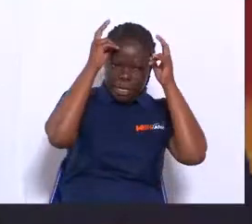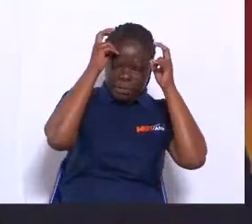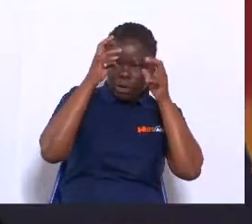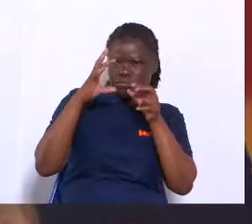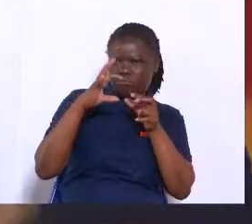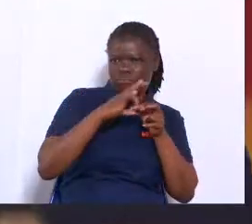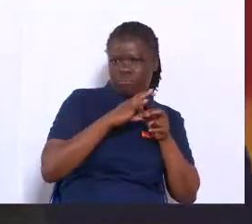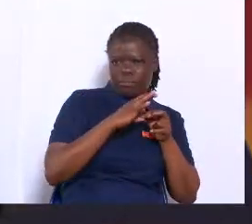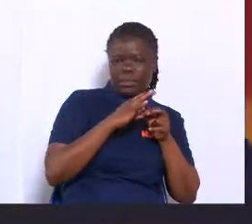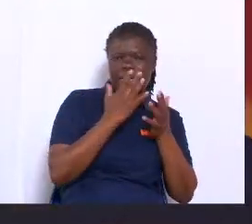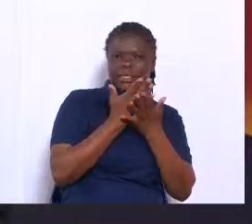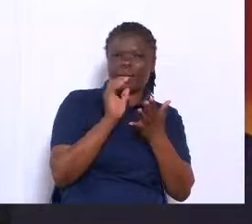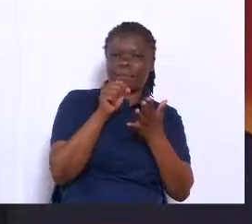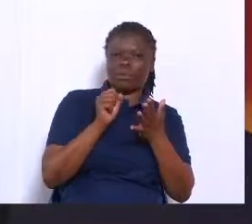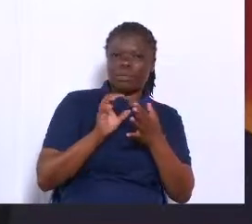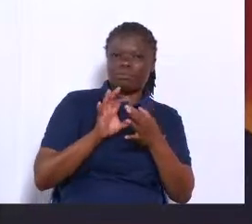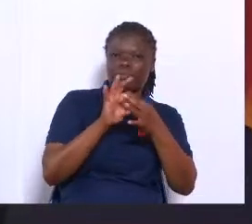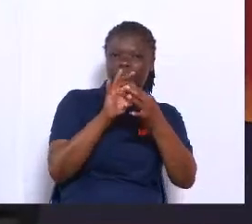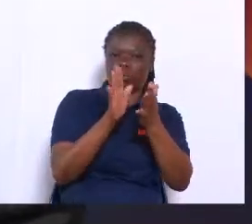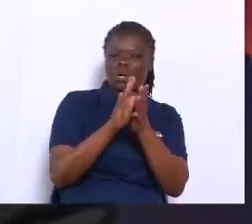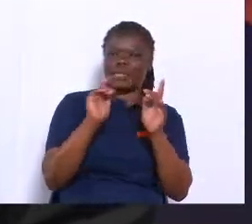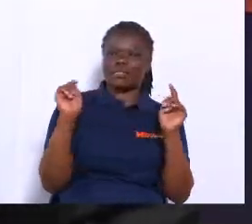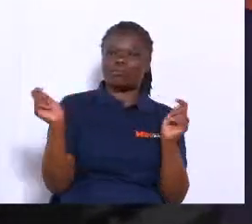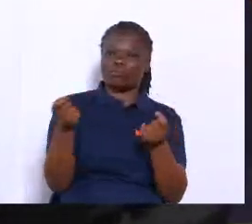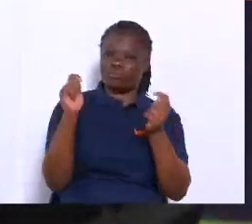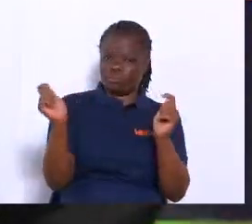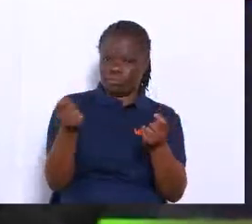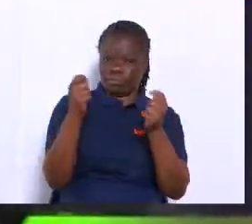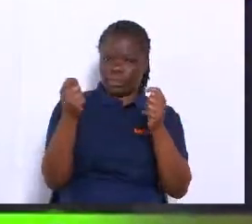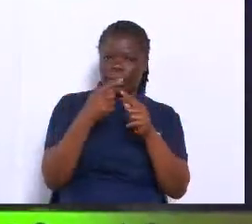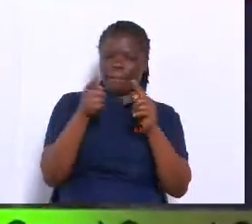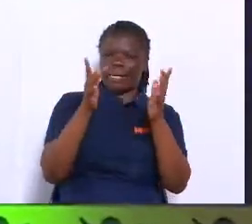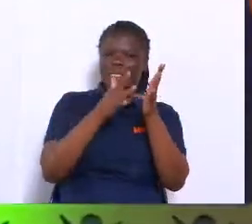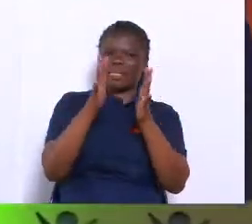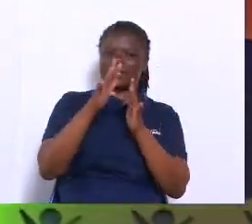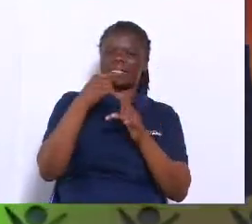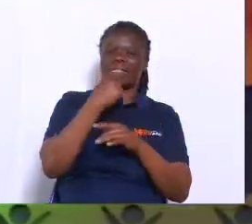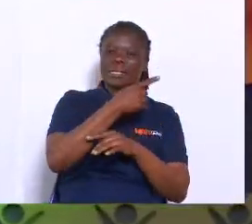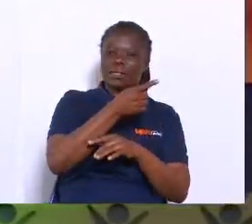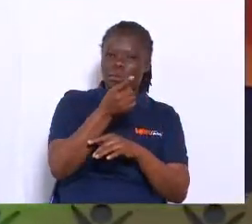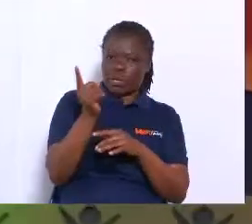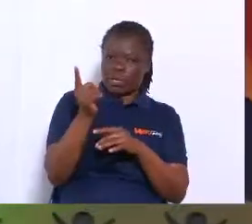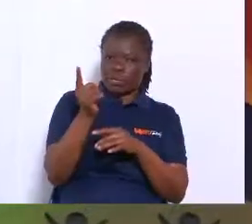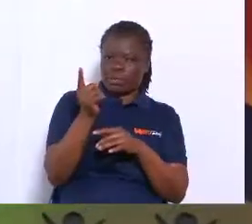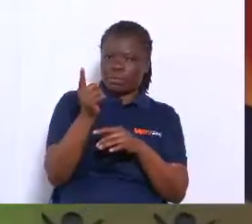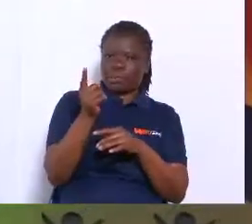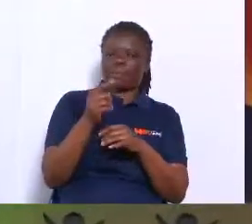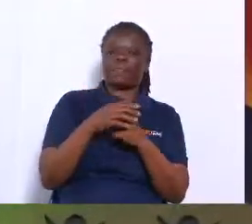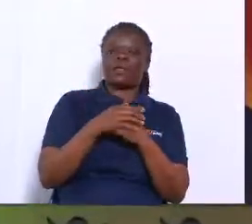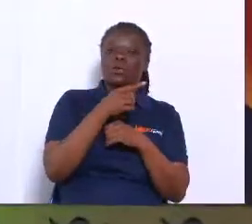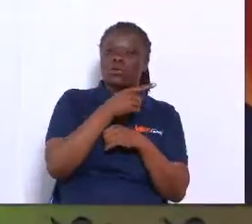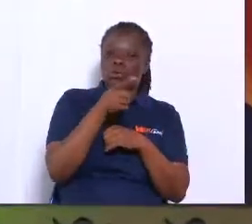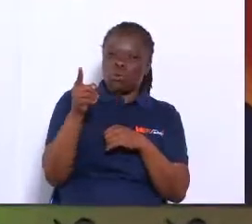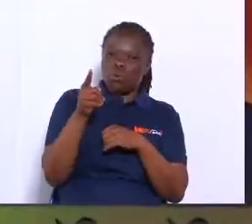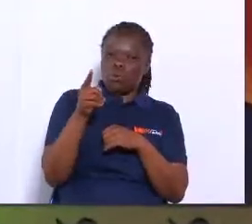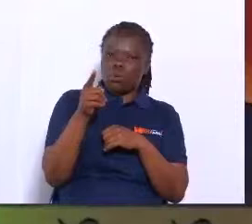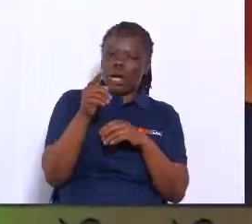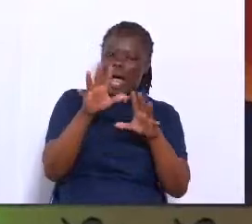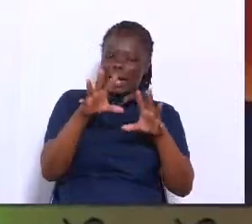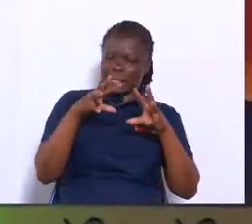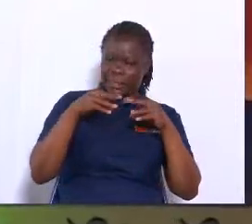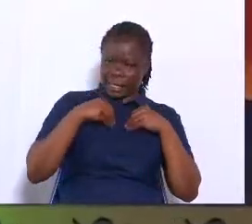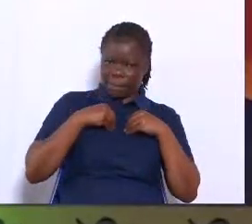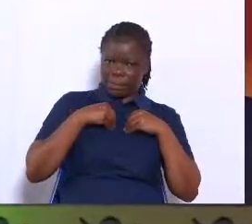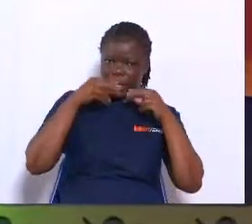charms. Some are going to be trapped by witch doctors. But Jesus said it well. Do not allow